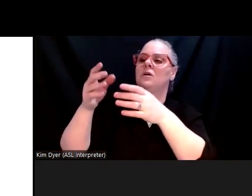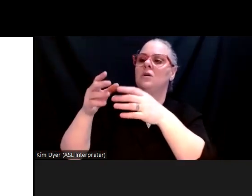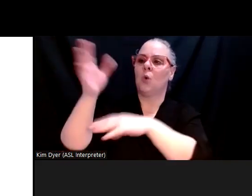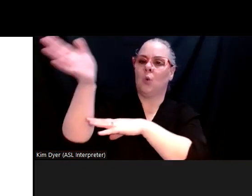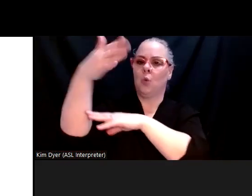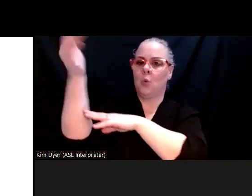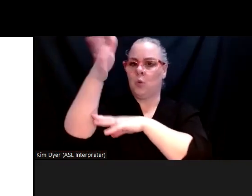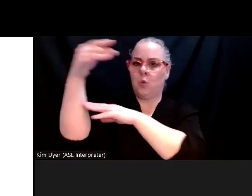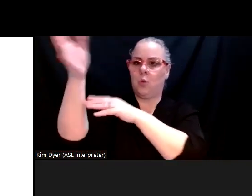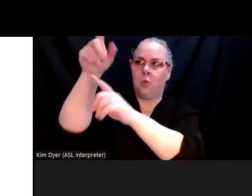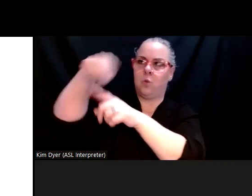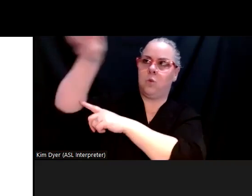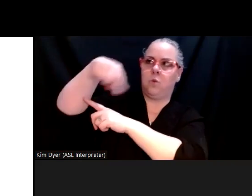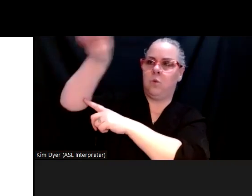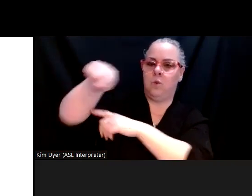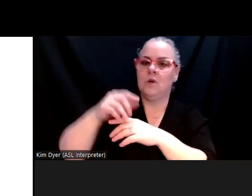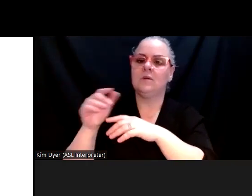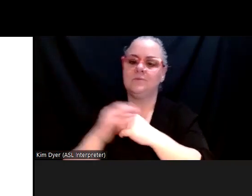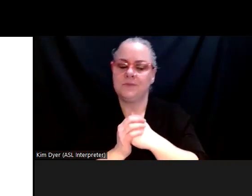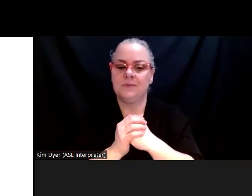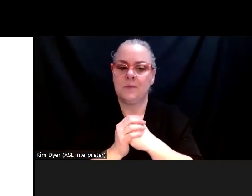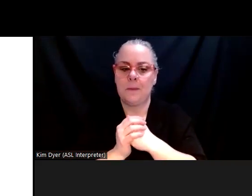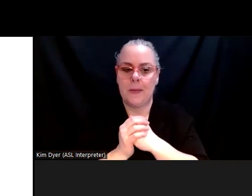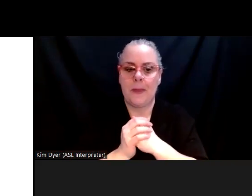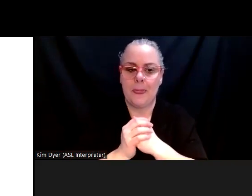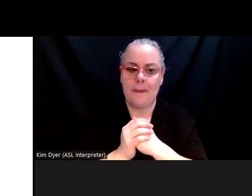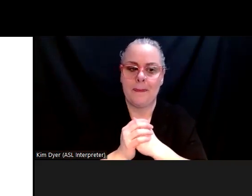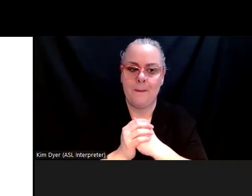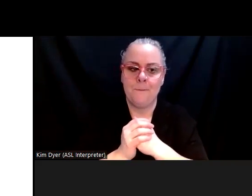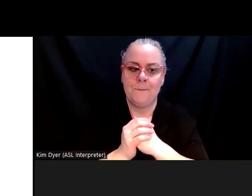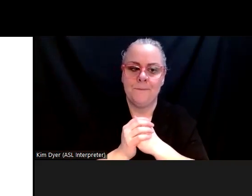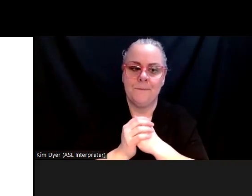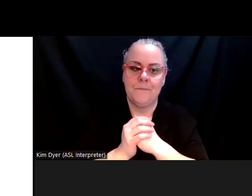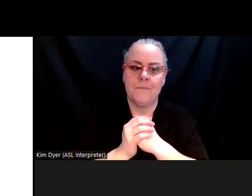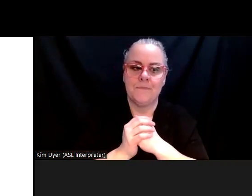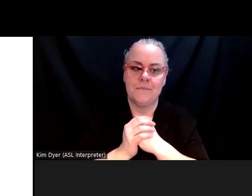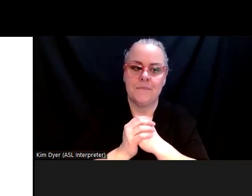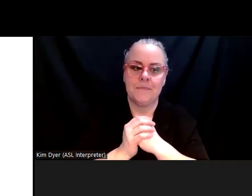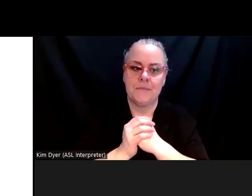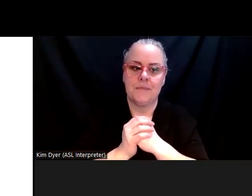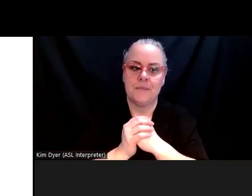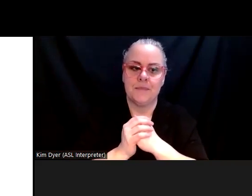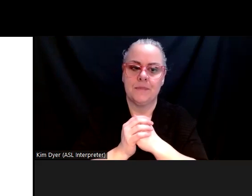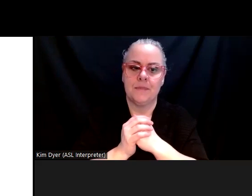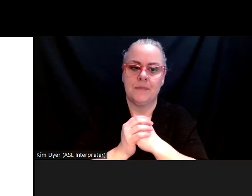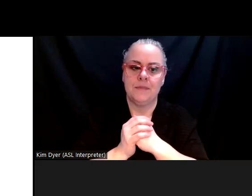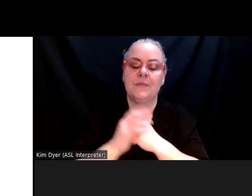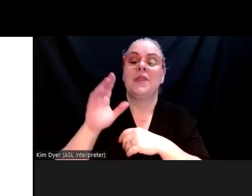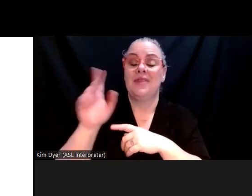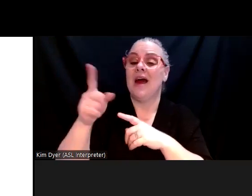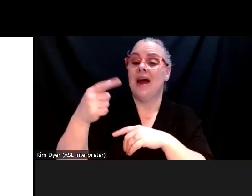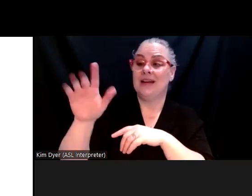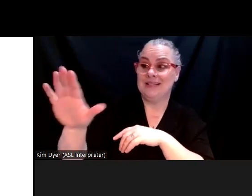The project will focus on development of port infrastructure with significant workforce development elements in that gateway